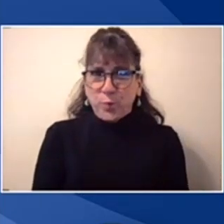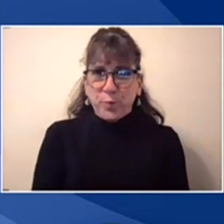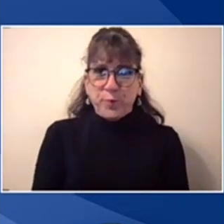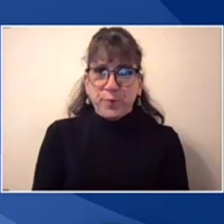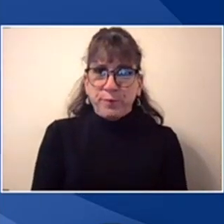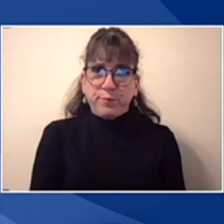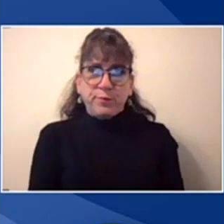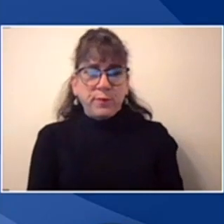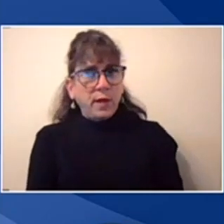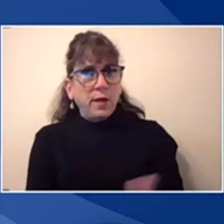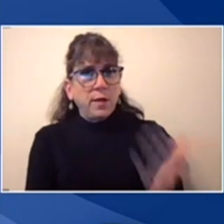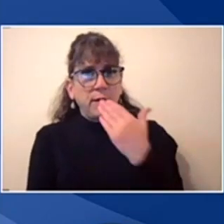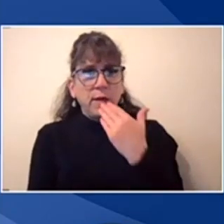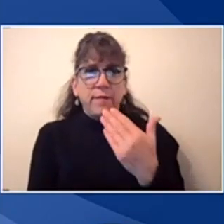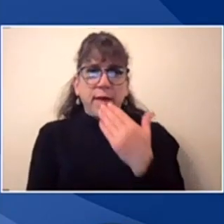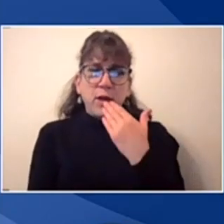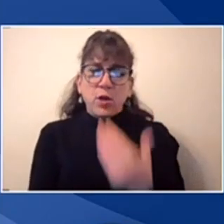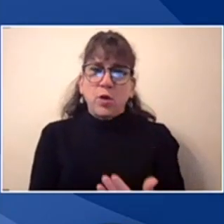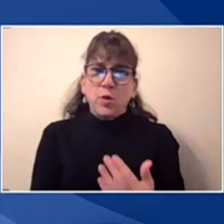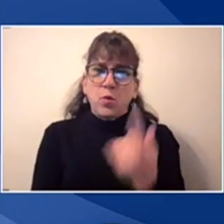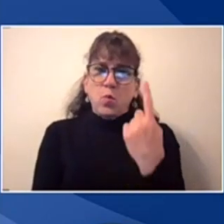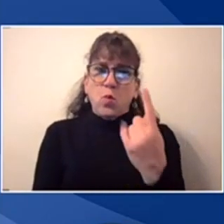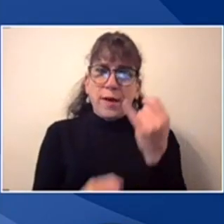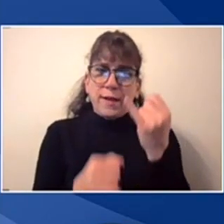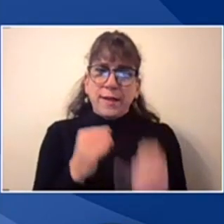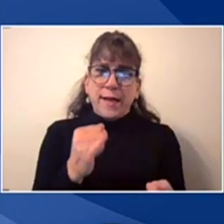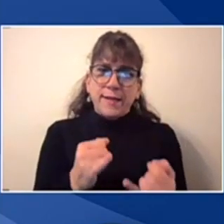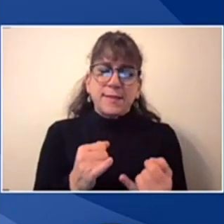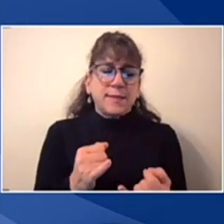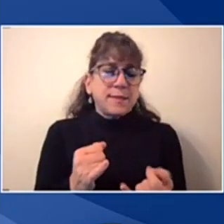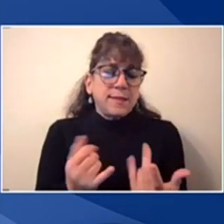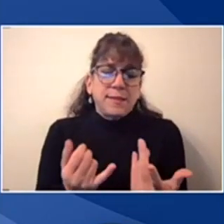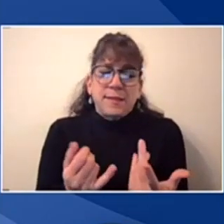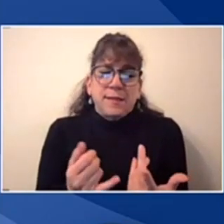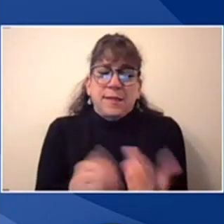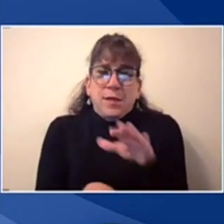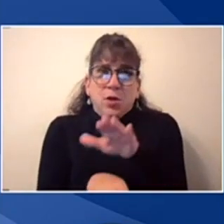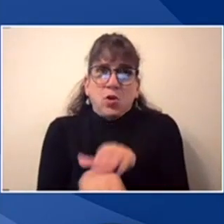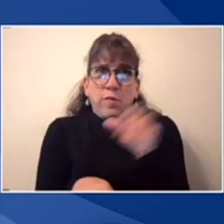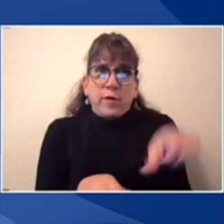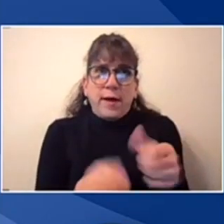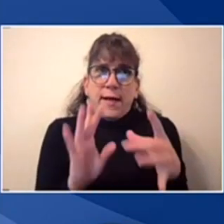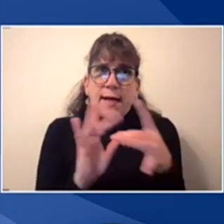Thank you. All right, one last final call for any comments on this